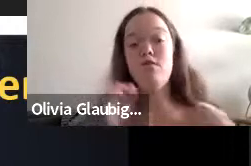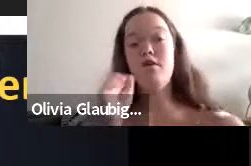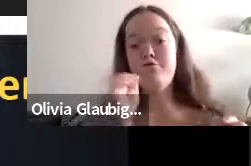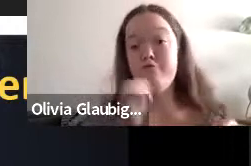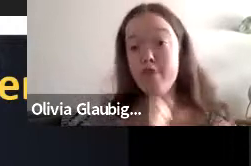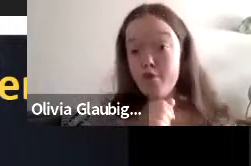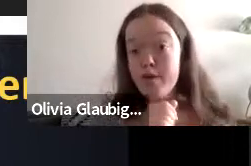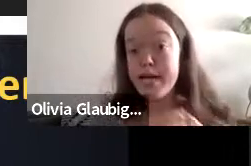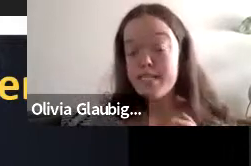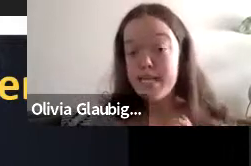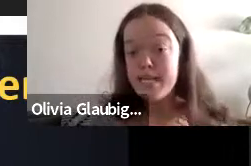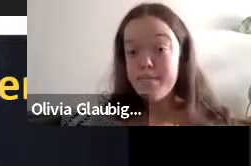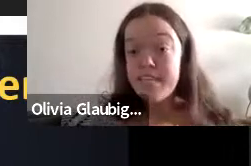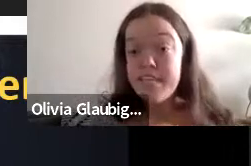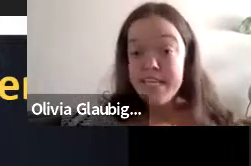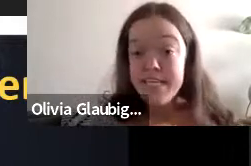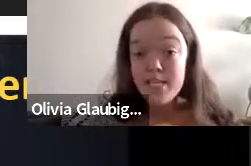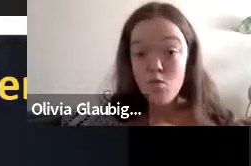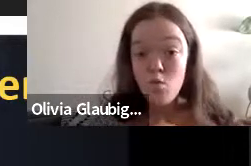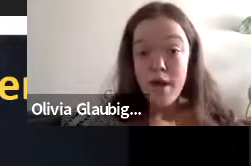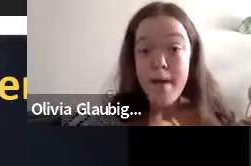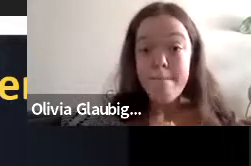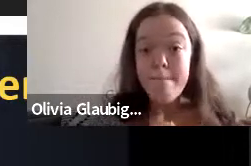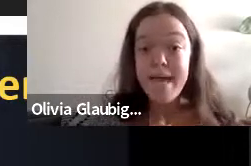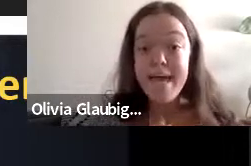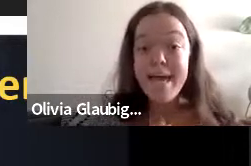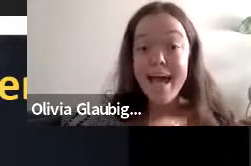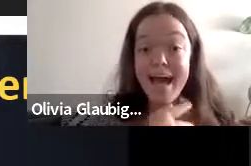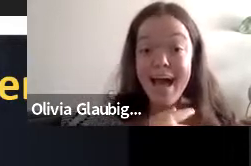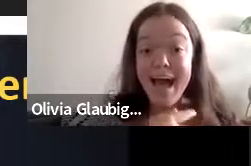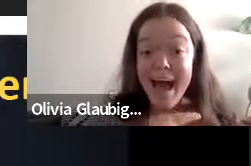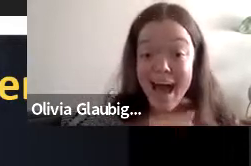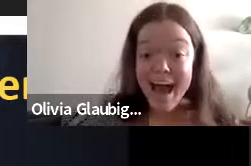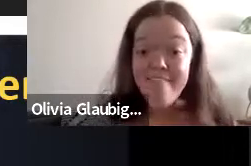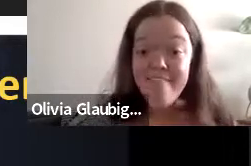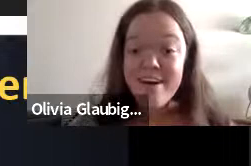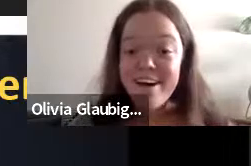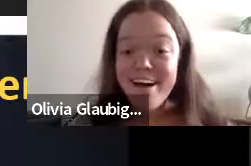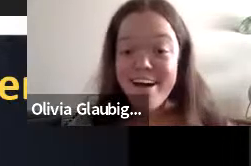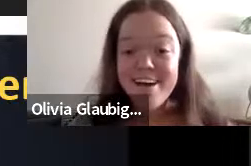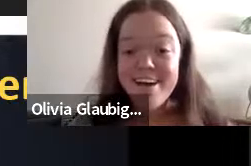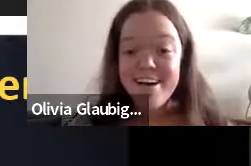go over a few accessibility needs one may